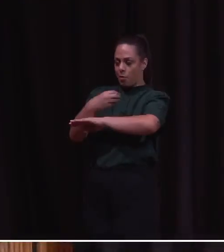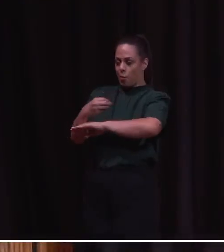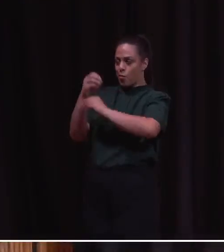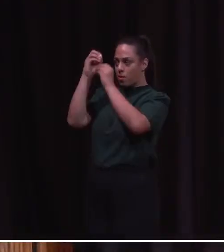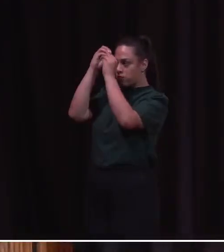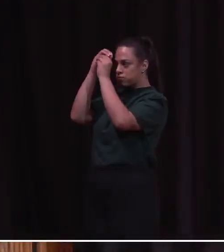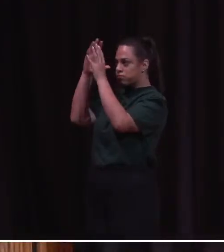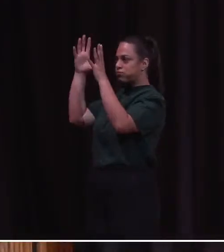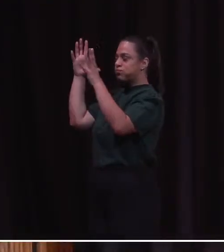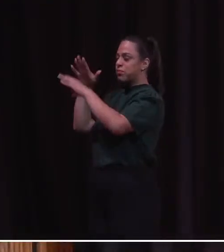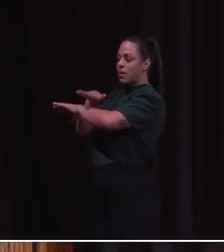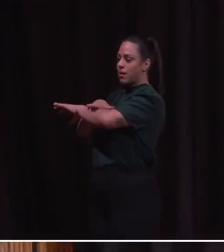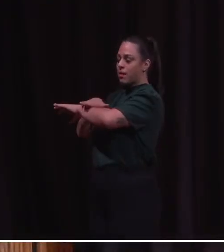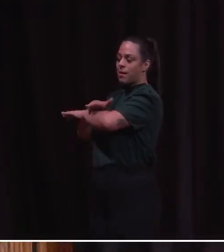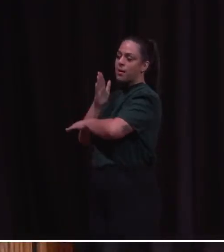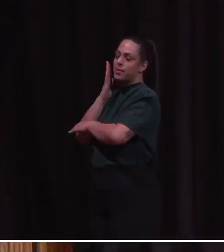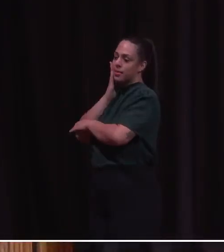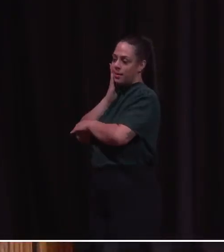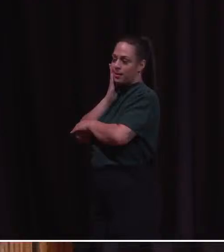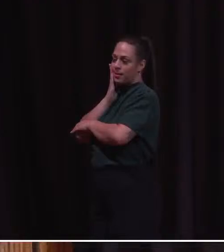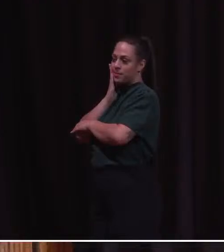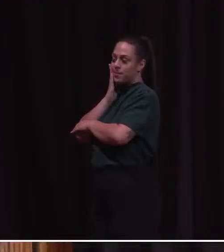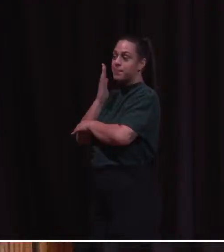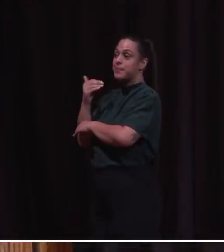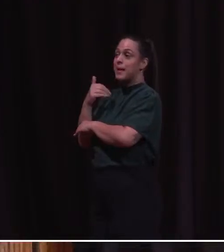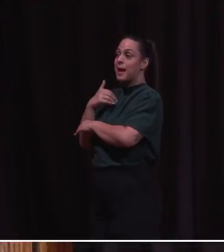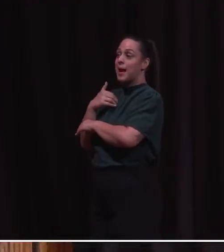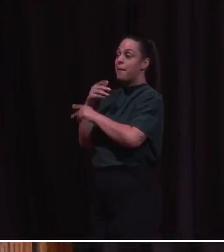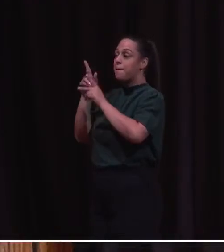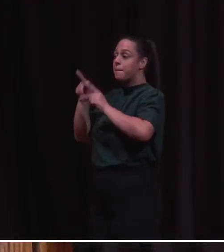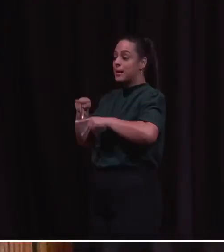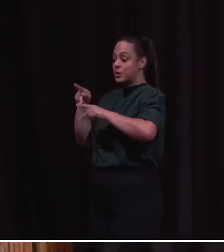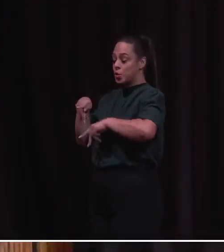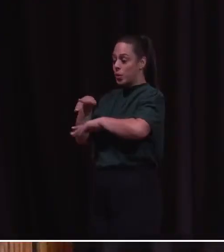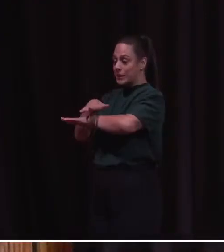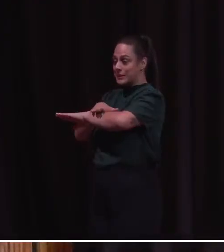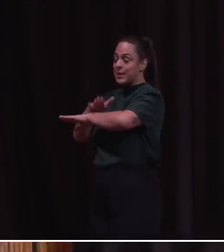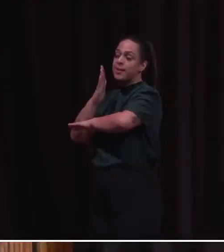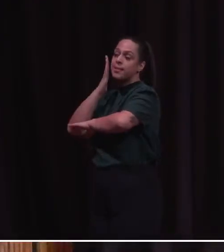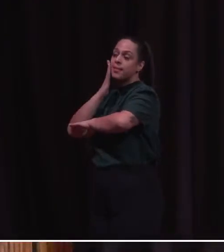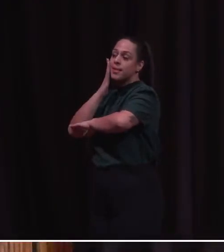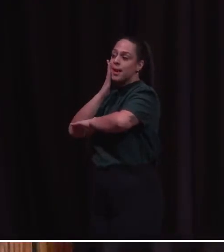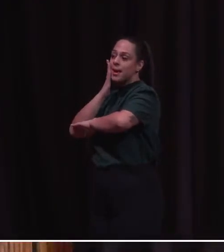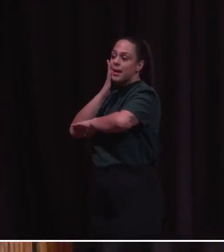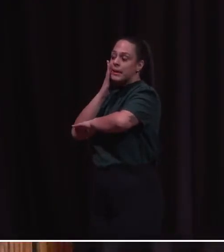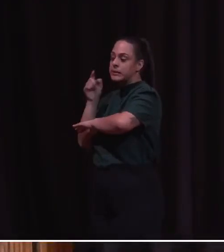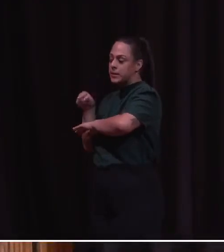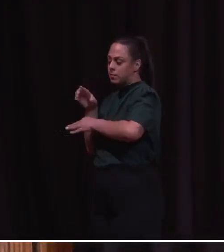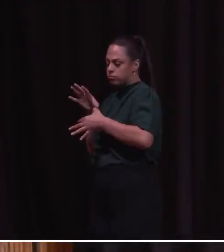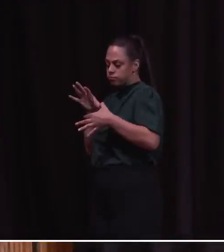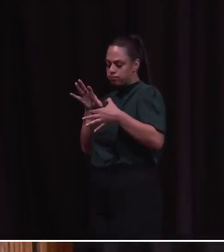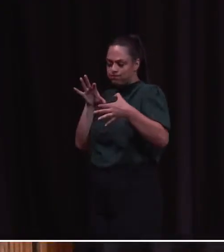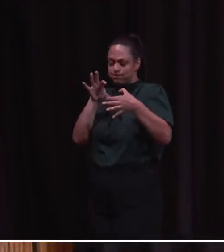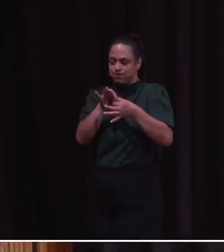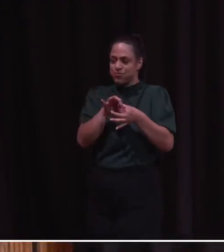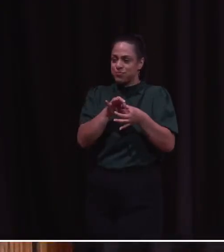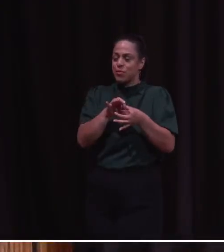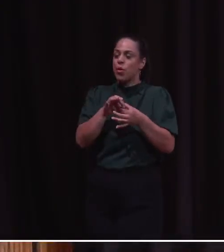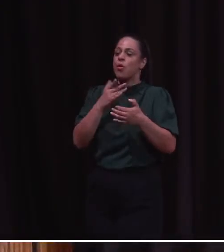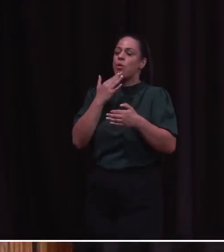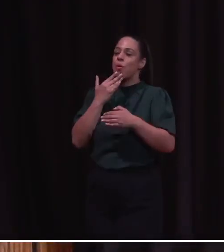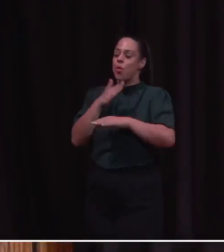"Black folks associated whiteness with the terrible, the terrifying, the